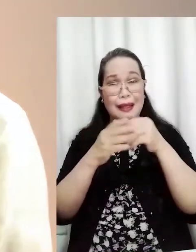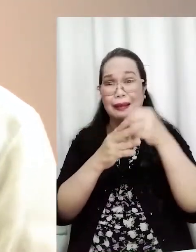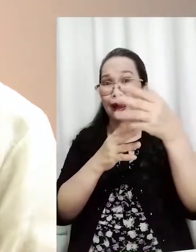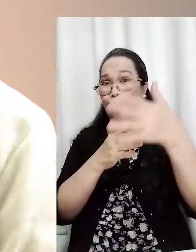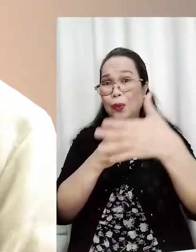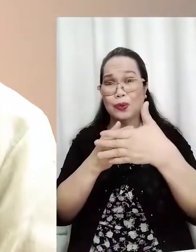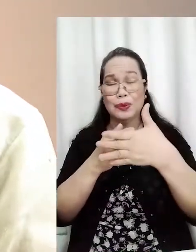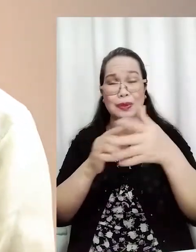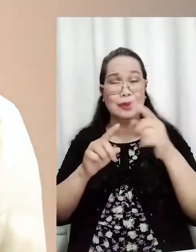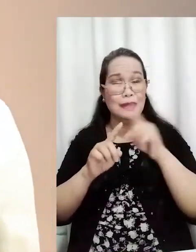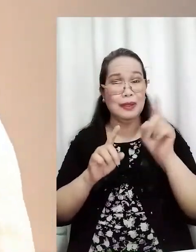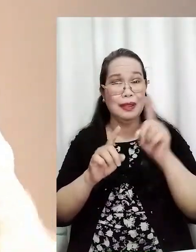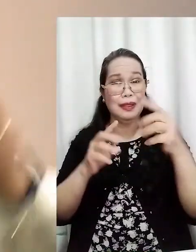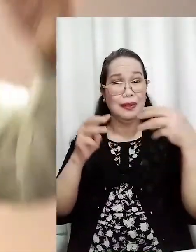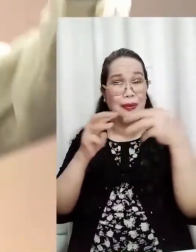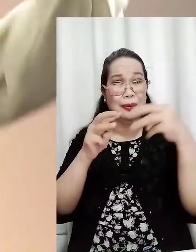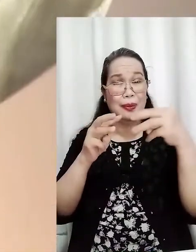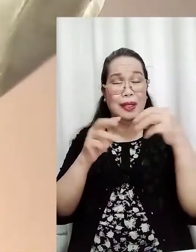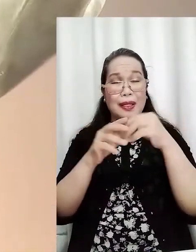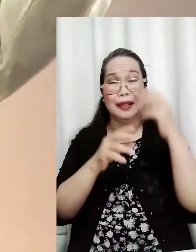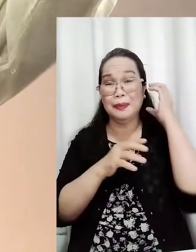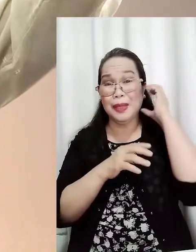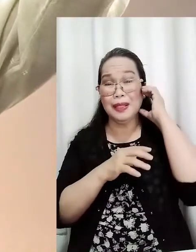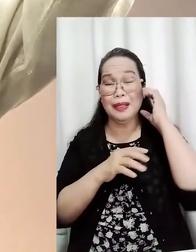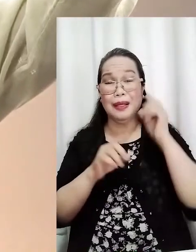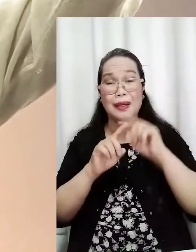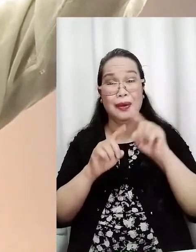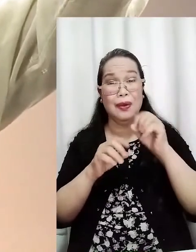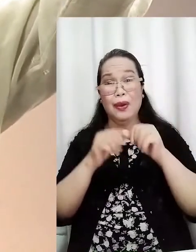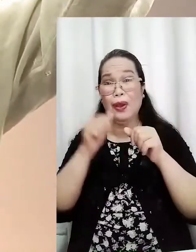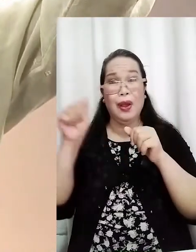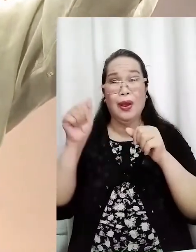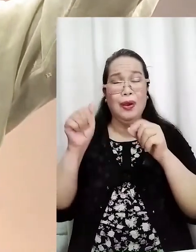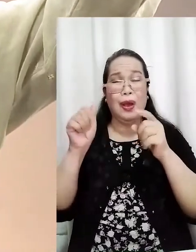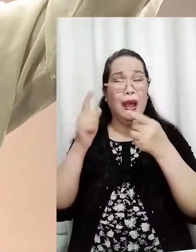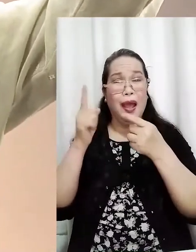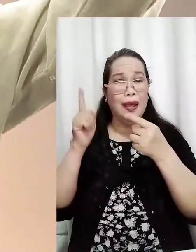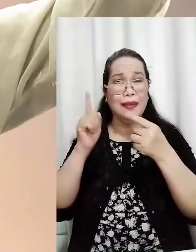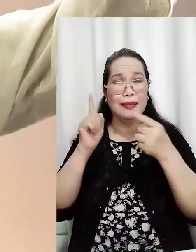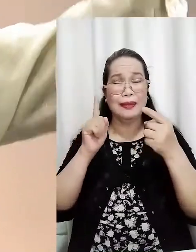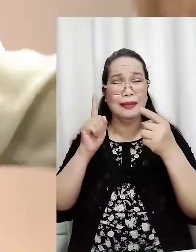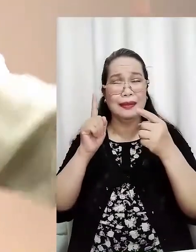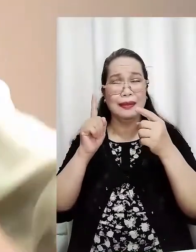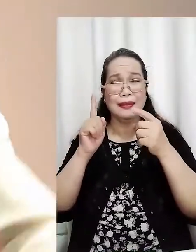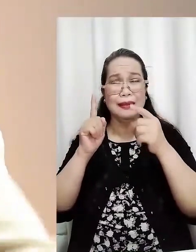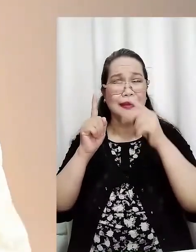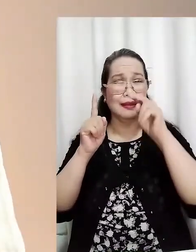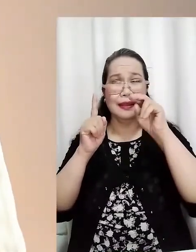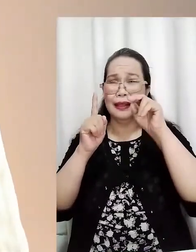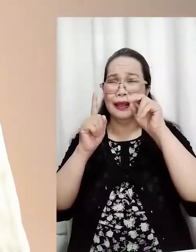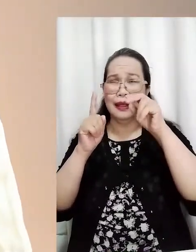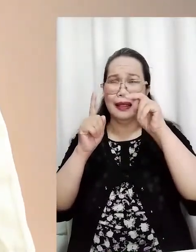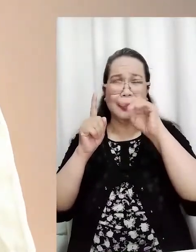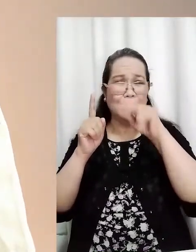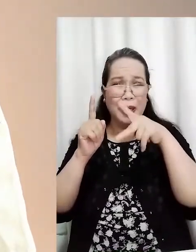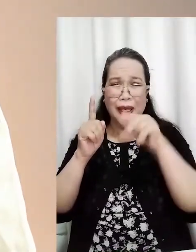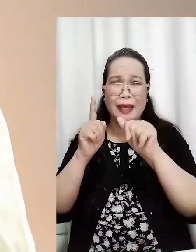warring tribes in Mindanao, among the ideological conflict that's happening in our mountains.